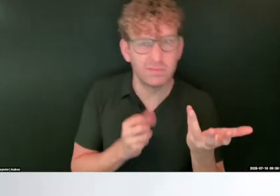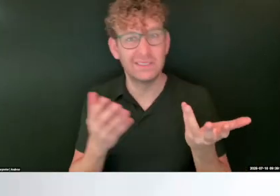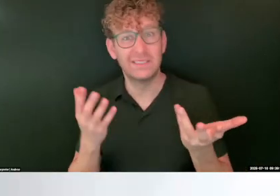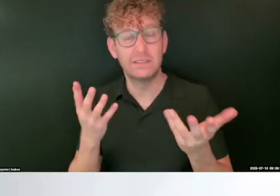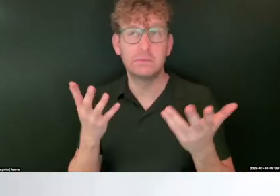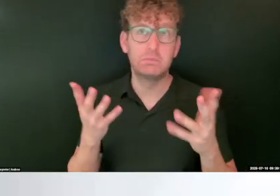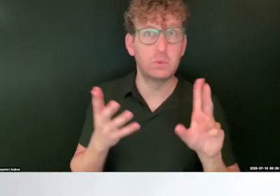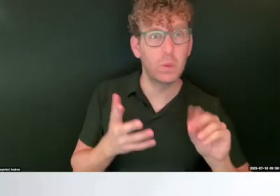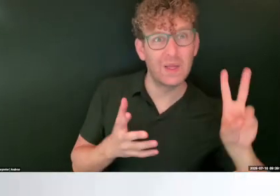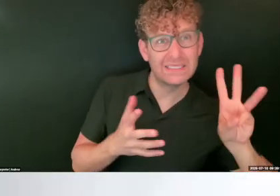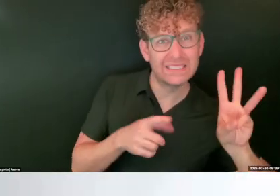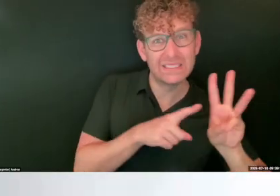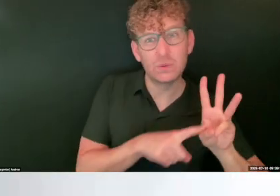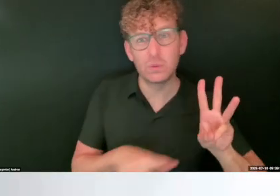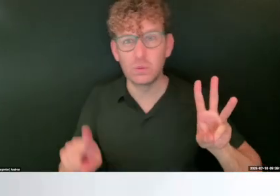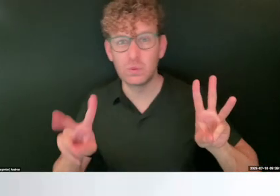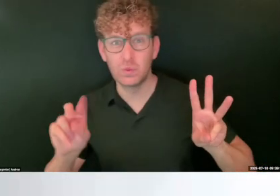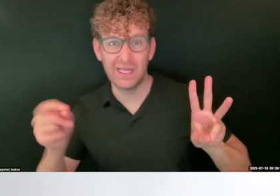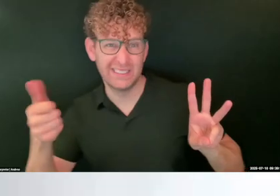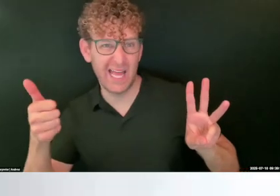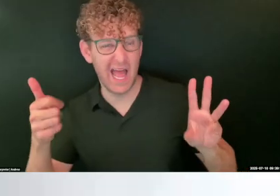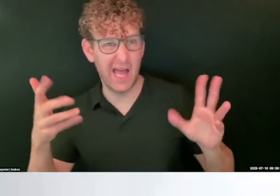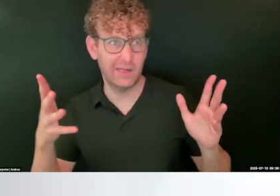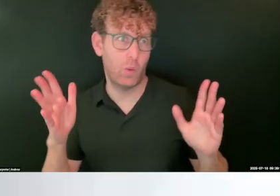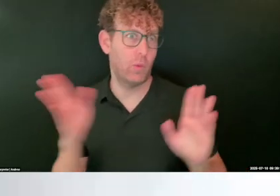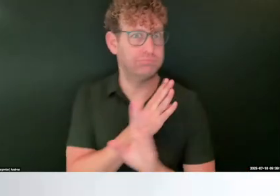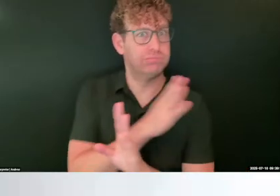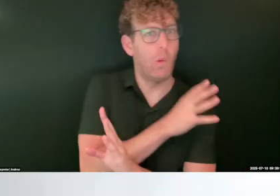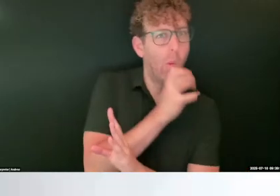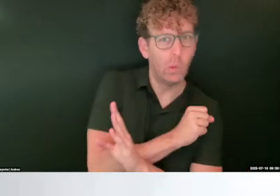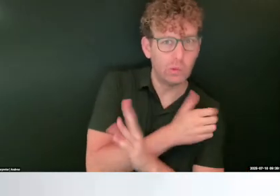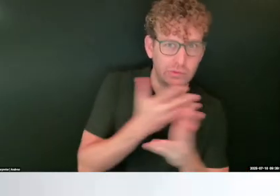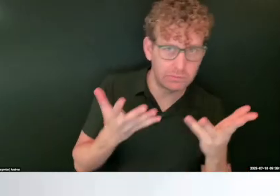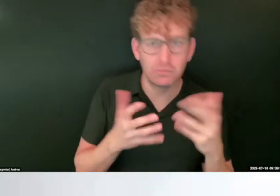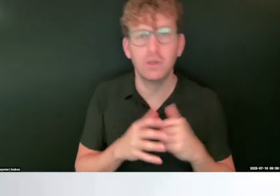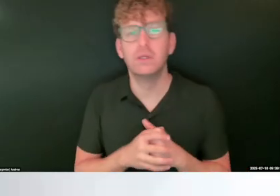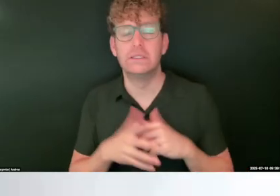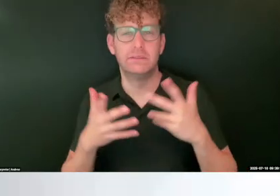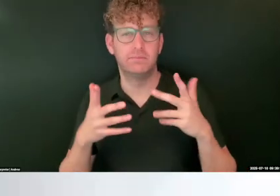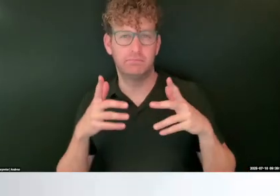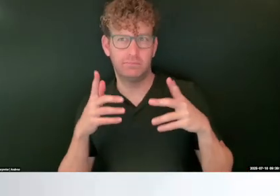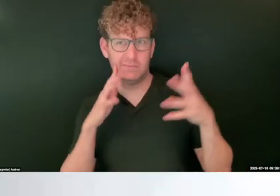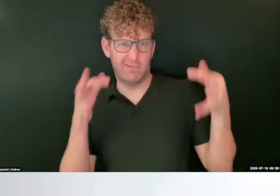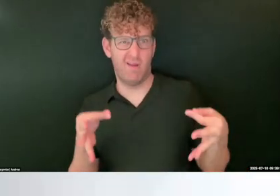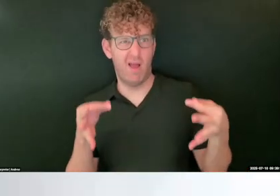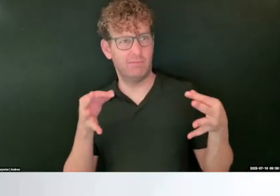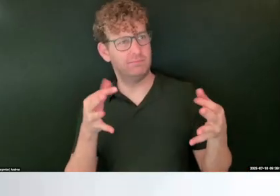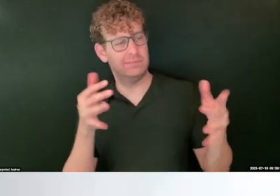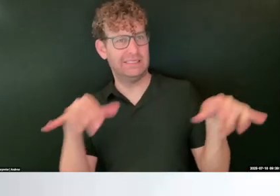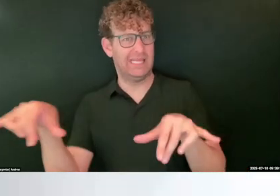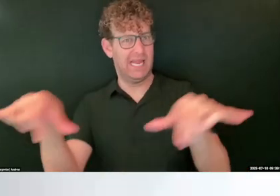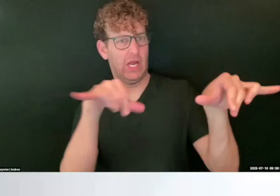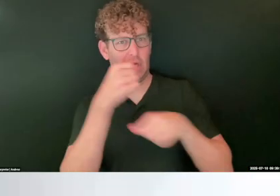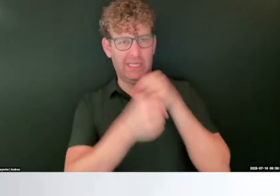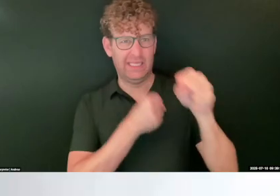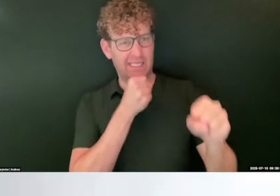deciding on a standardized year cutoff, the program requires that we target the highest emitting vehicles, but also remain